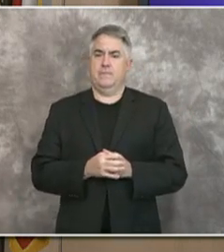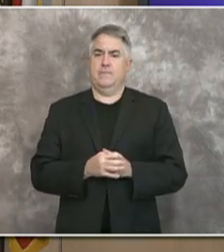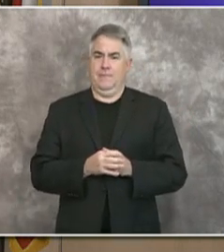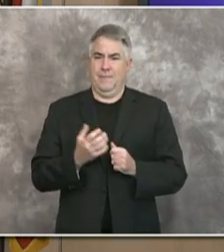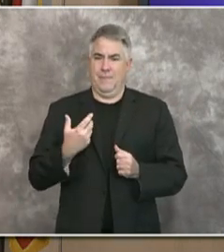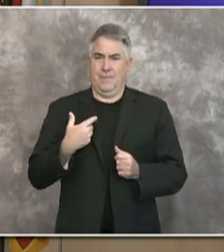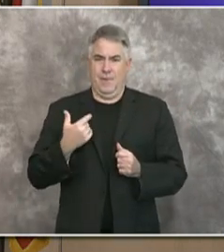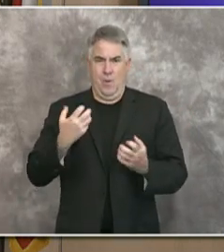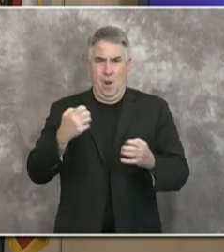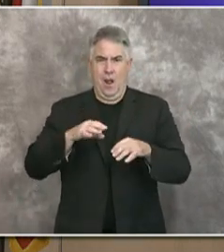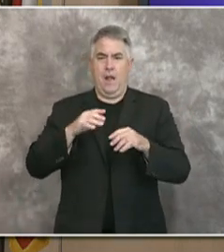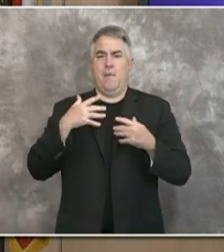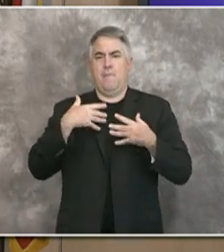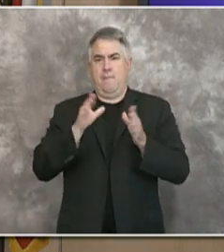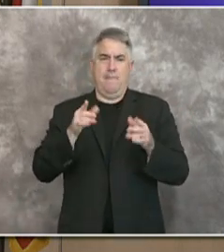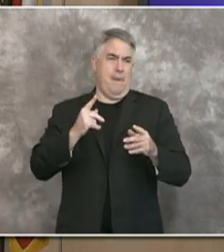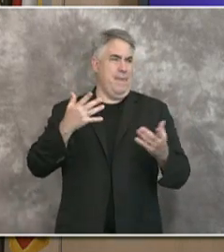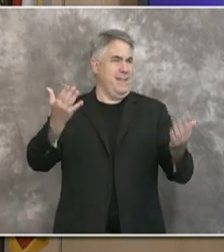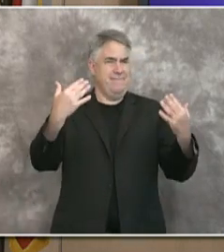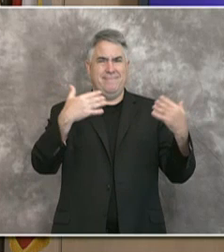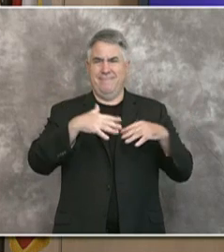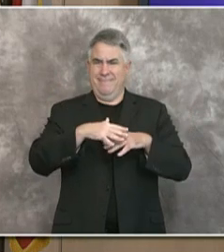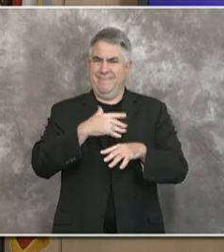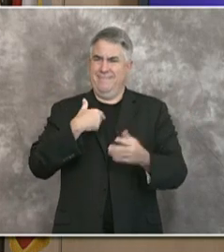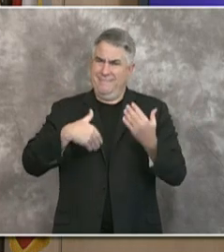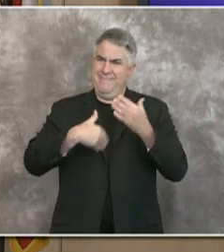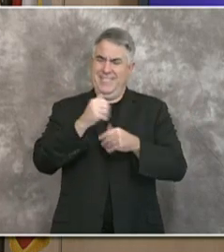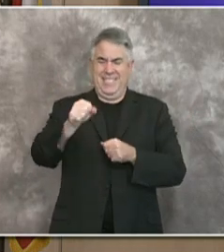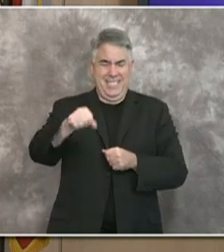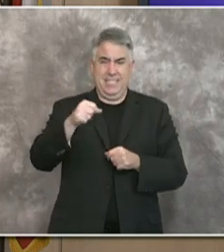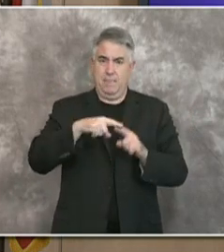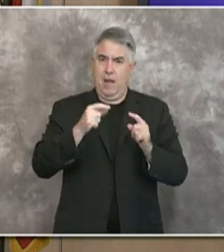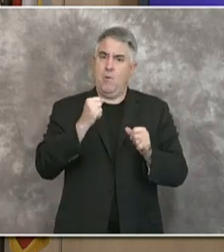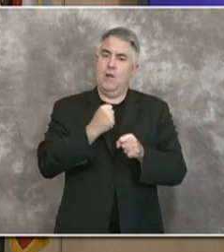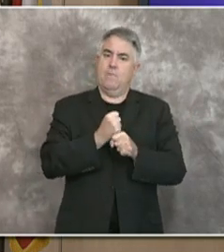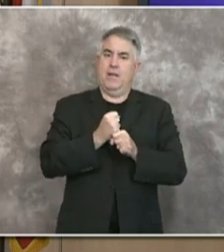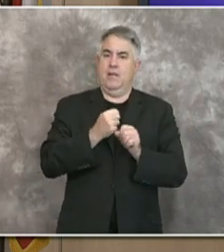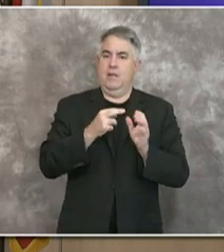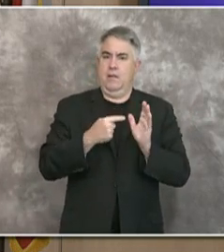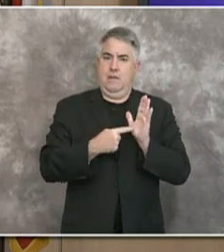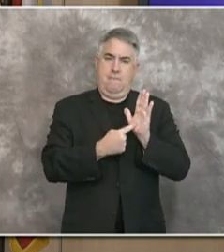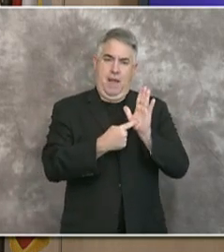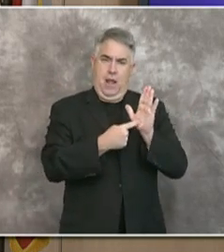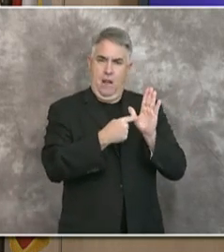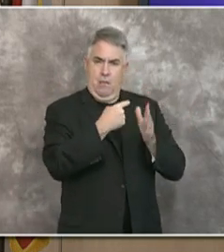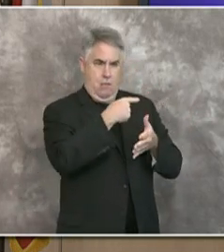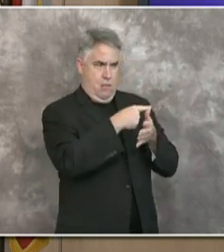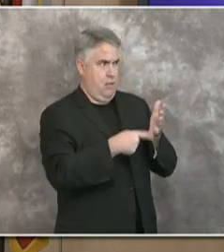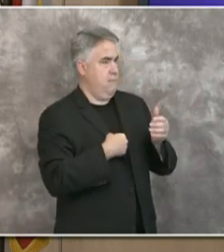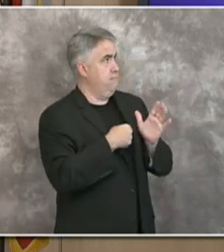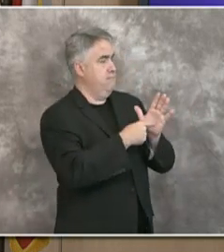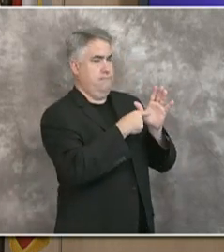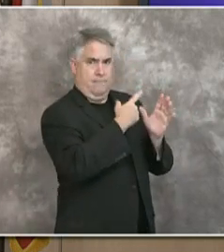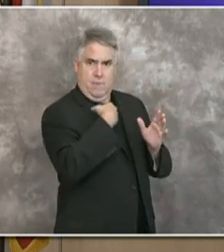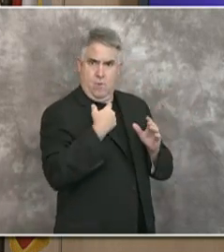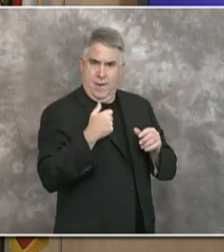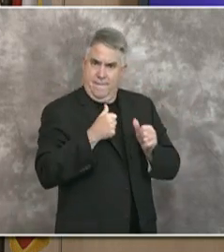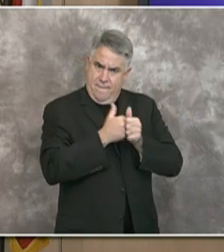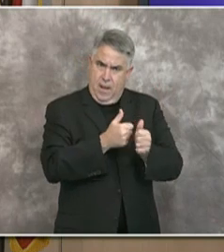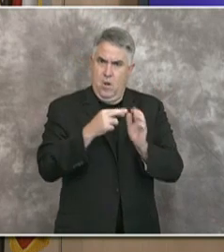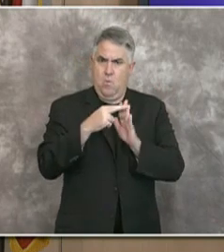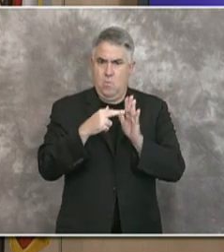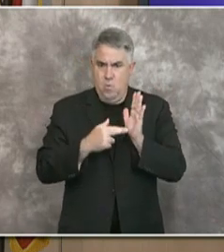making sure that as we go forward into some of these, that we continue to be the model county which we have been from the very beginning of this